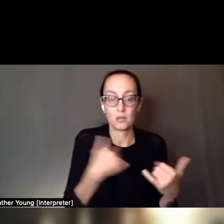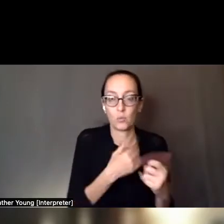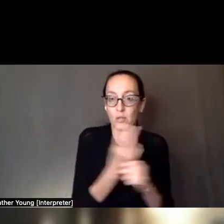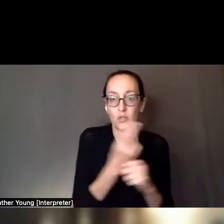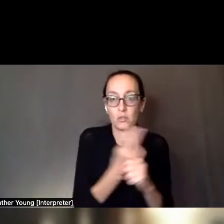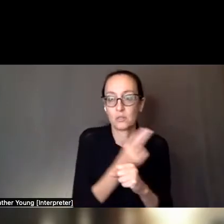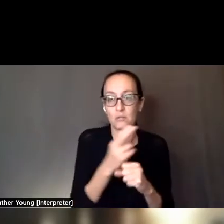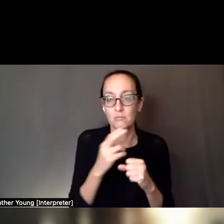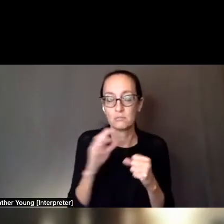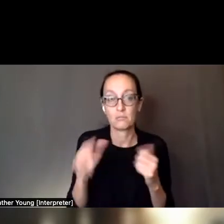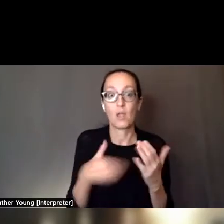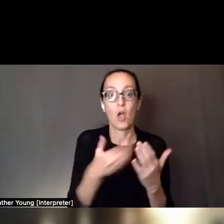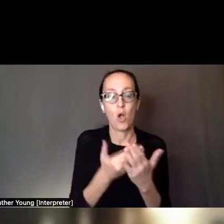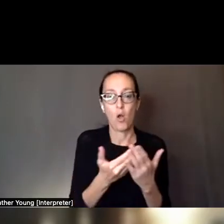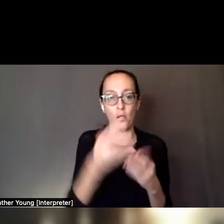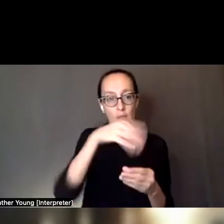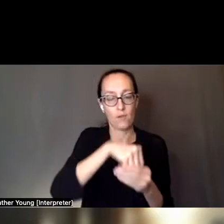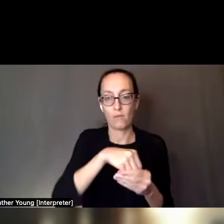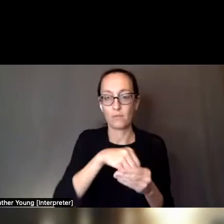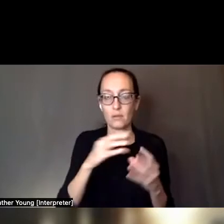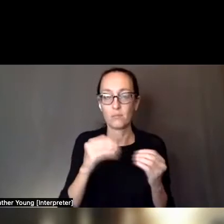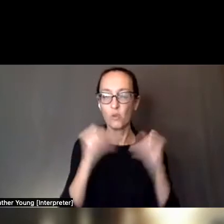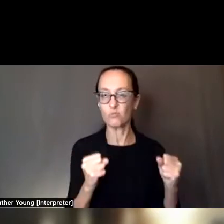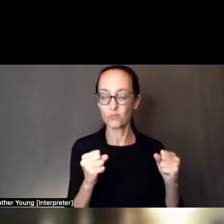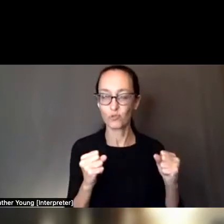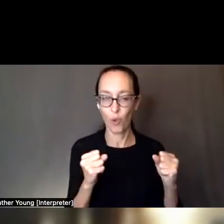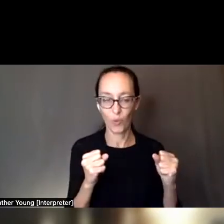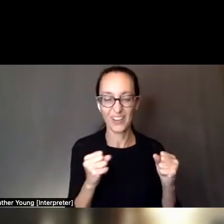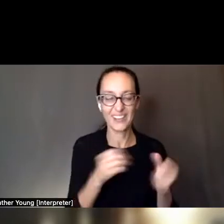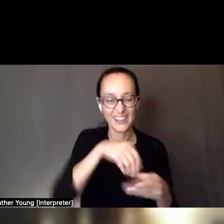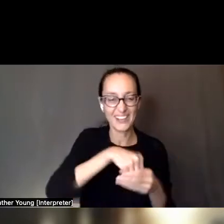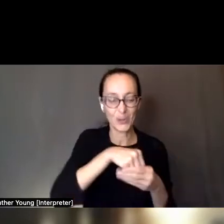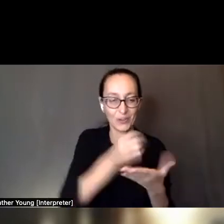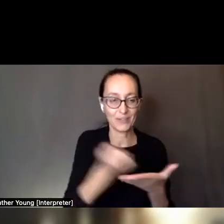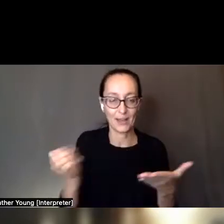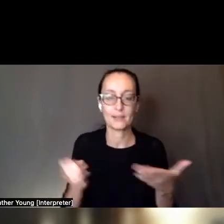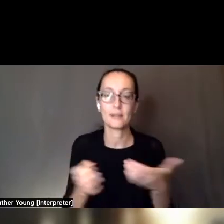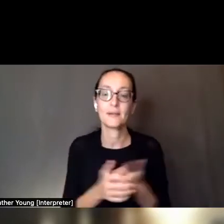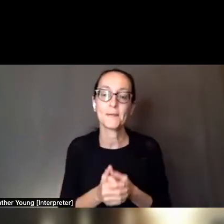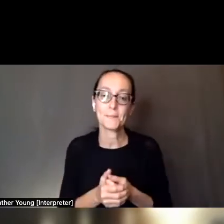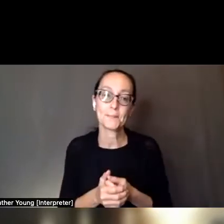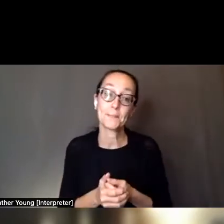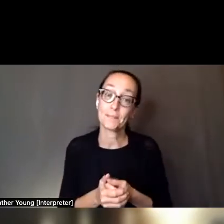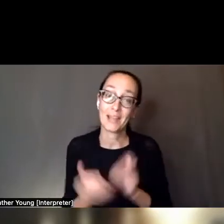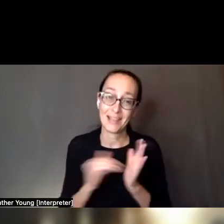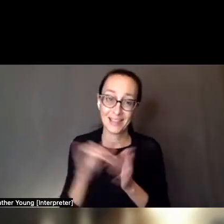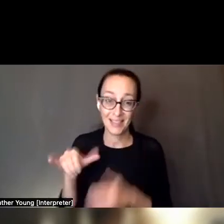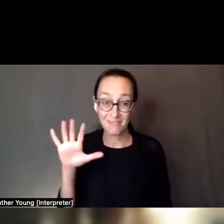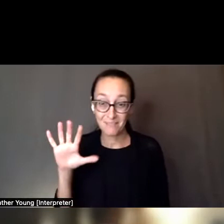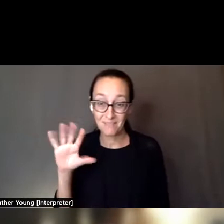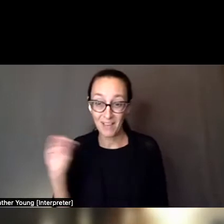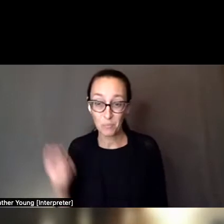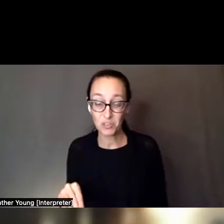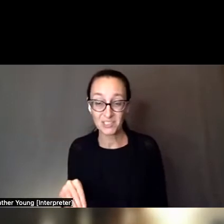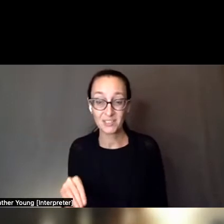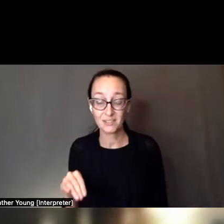which have a much sturdier internal device. So again, that 5% is about